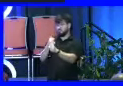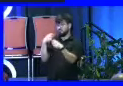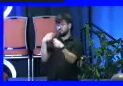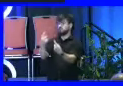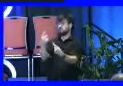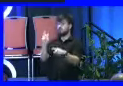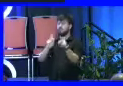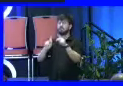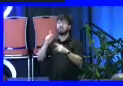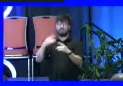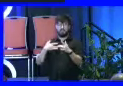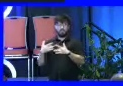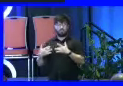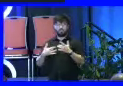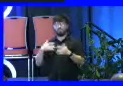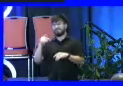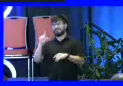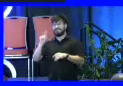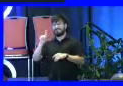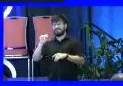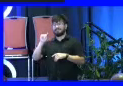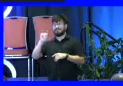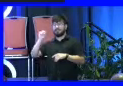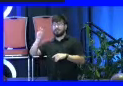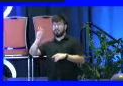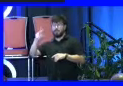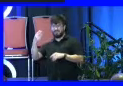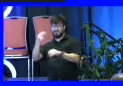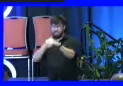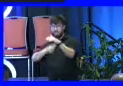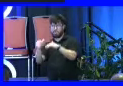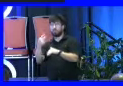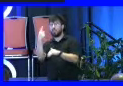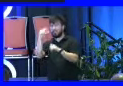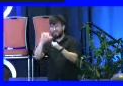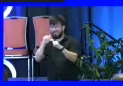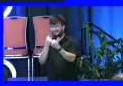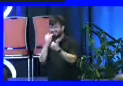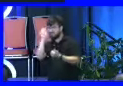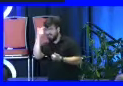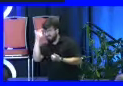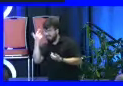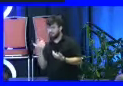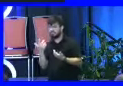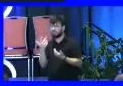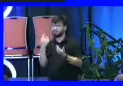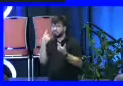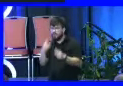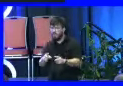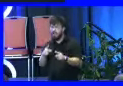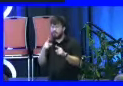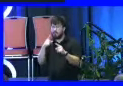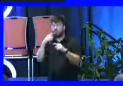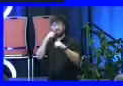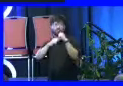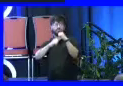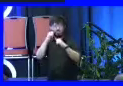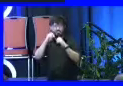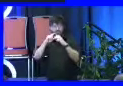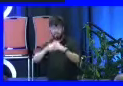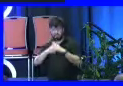concerned about the data warehouse living within a state agency. So the infrastructure really began with an award